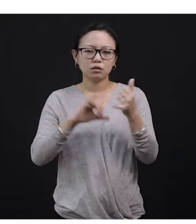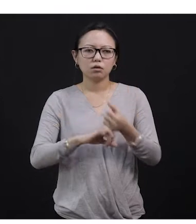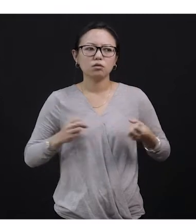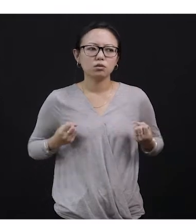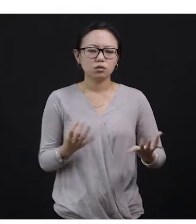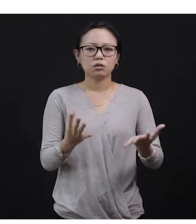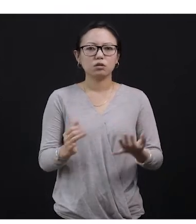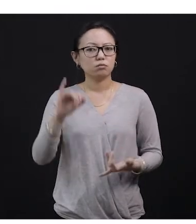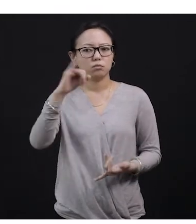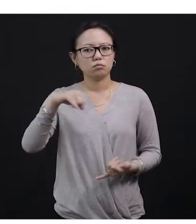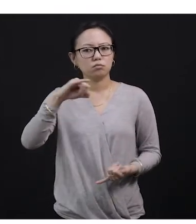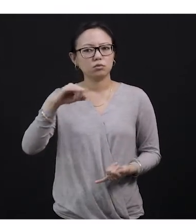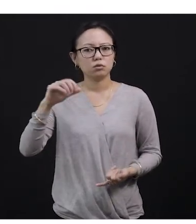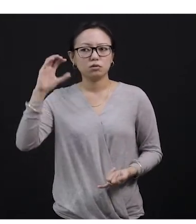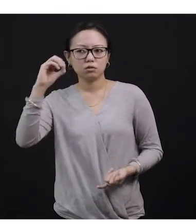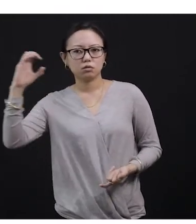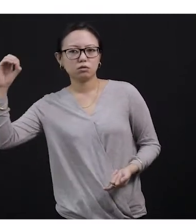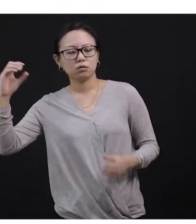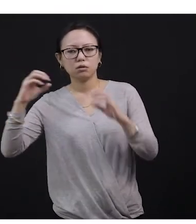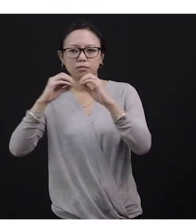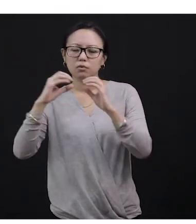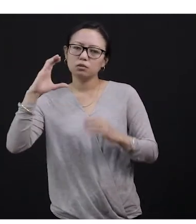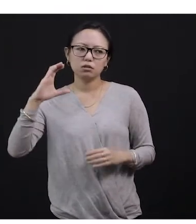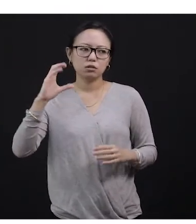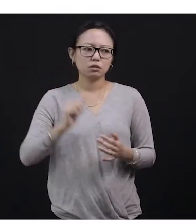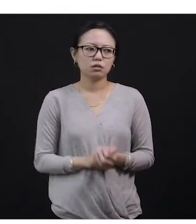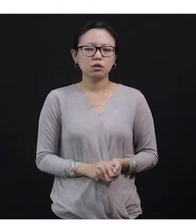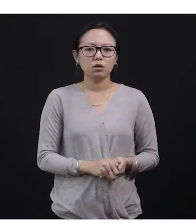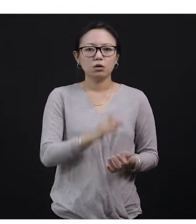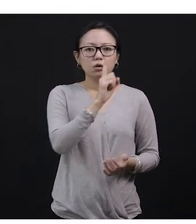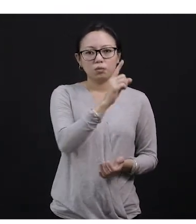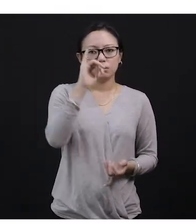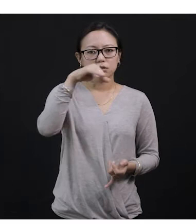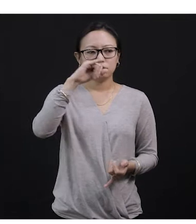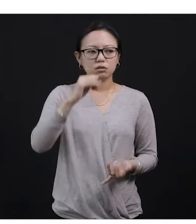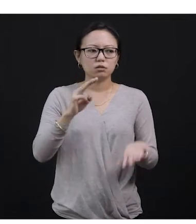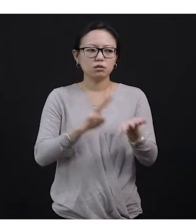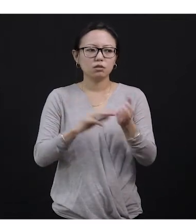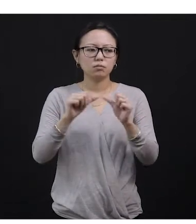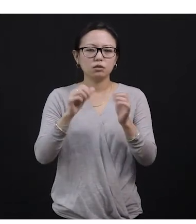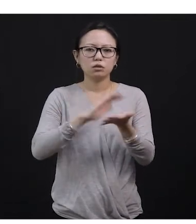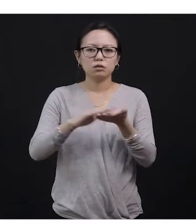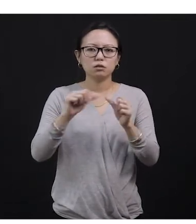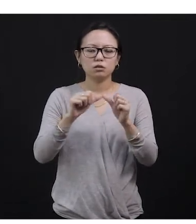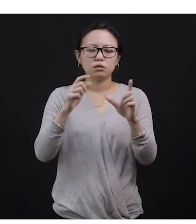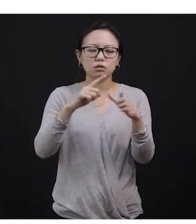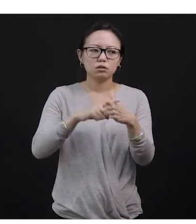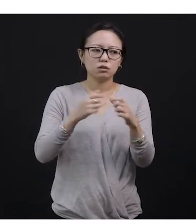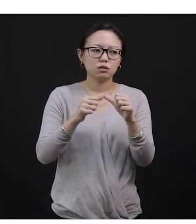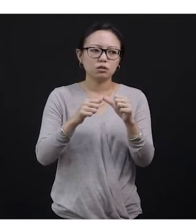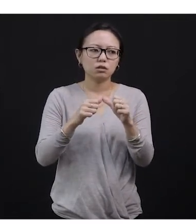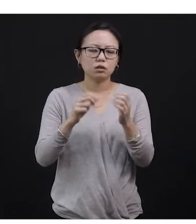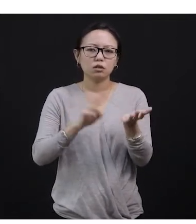role. Also, altogether, there were 16 Mahajanapadas, divided into republic,